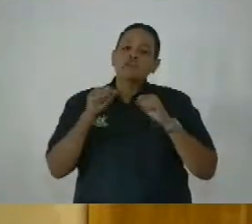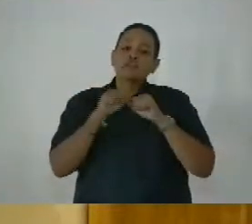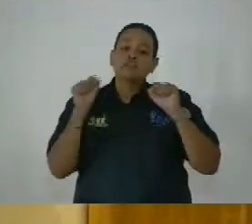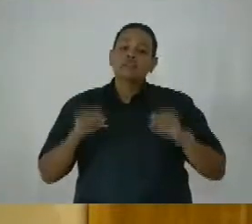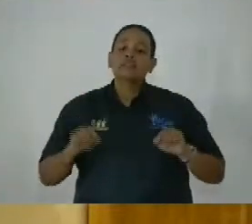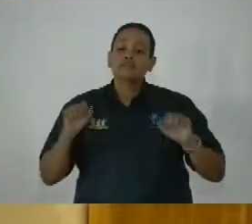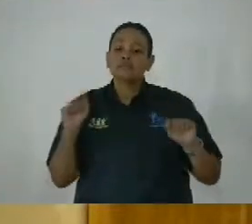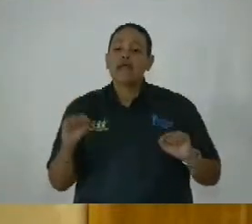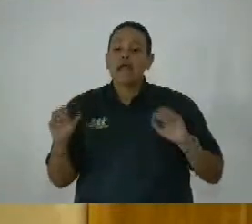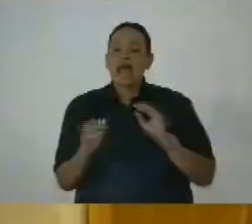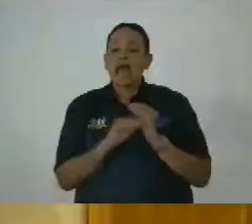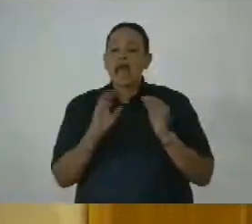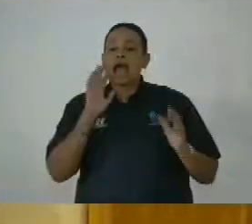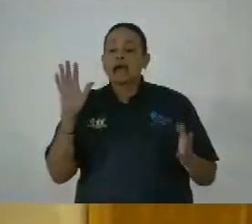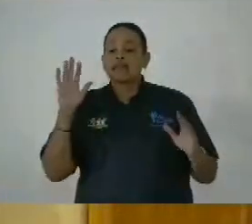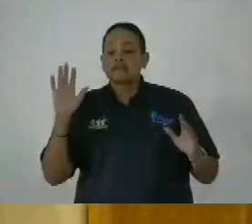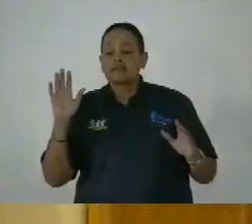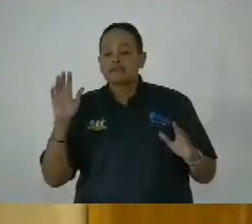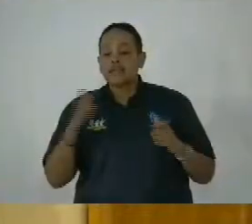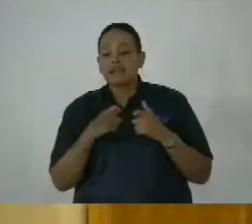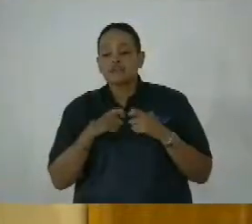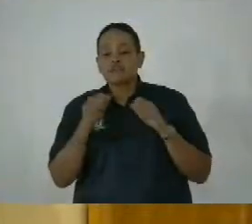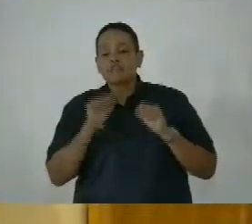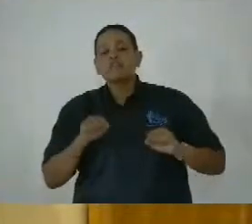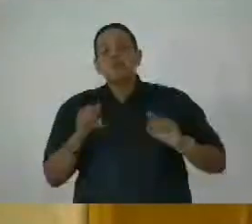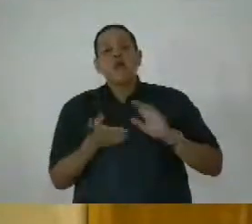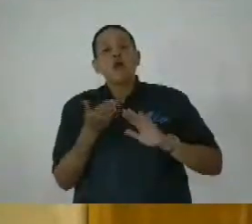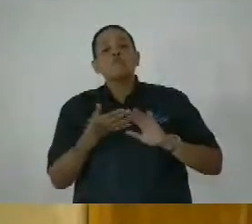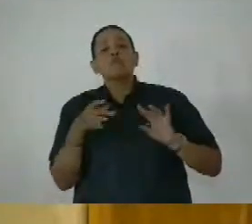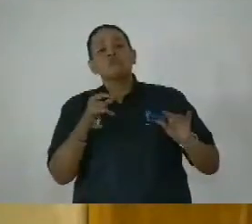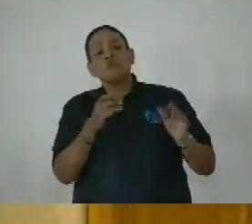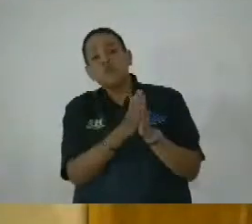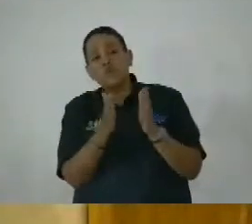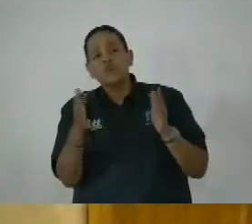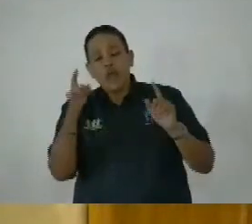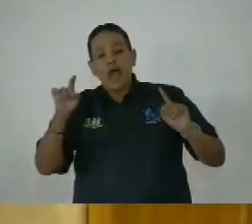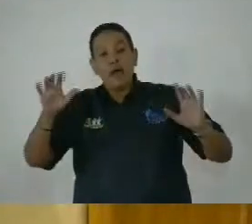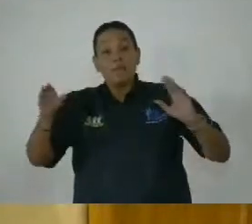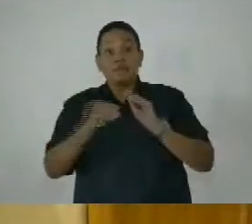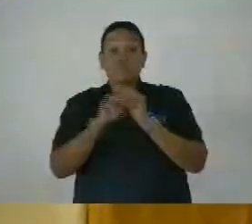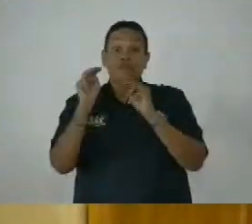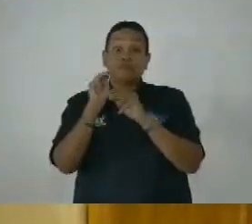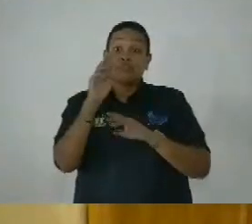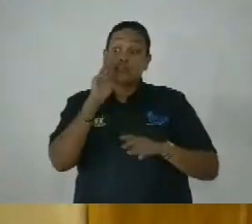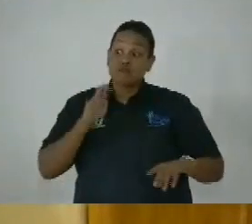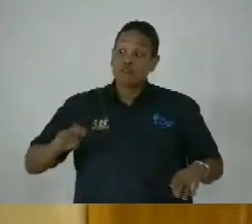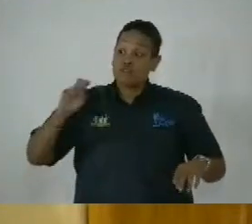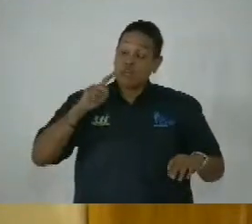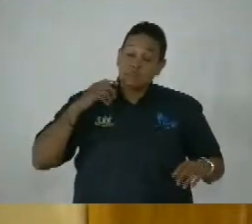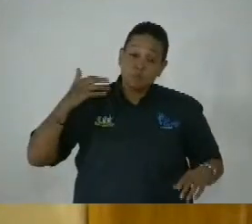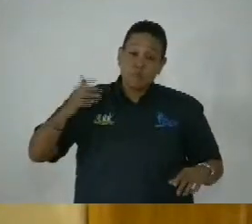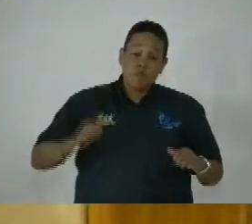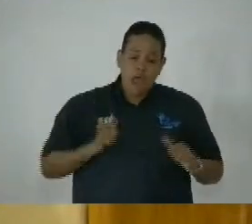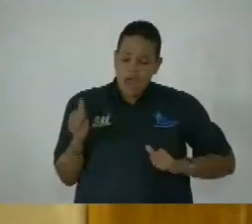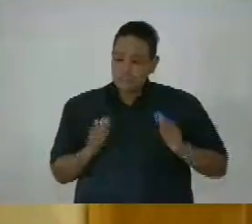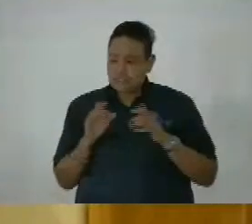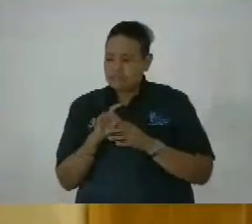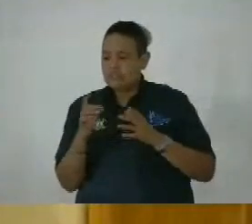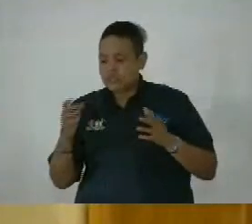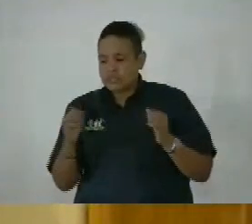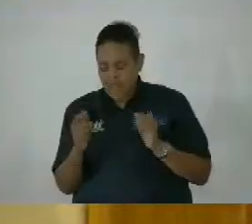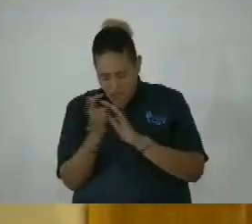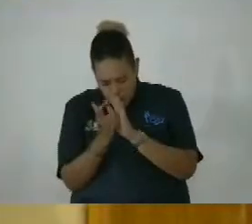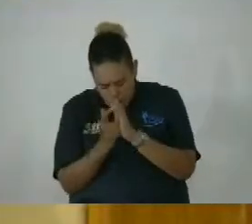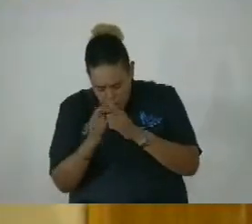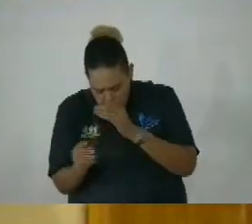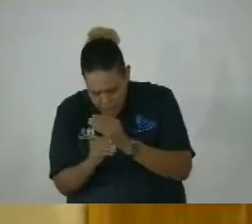can, digital system can operate smoothly across the board. The Minister of Transport is moving aggressively to get the law